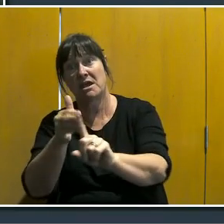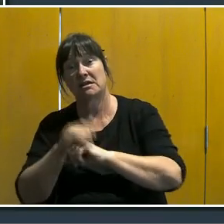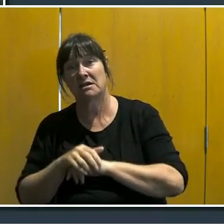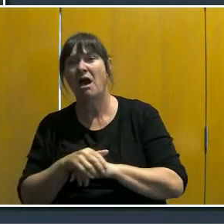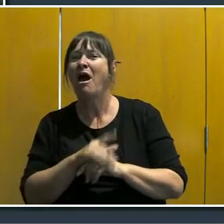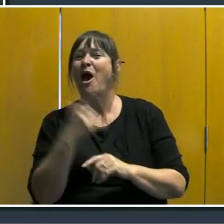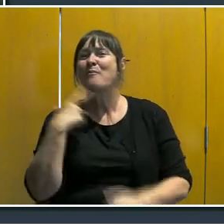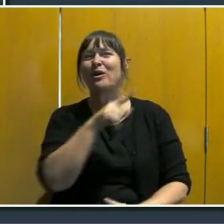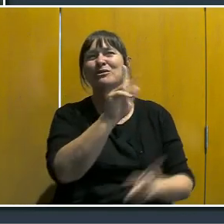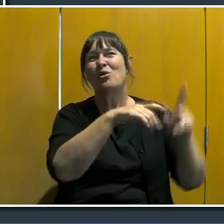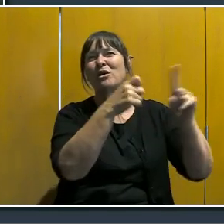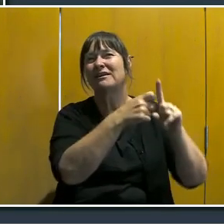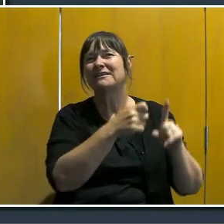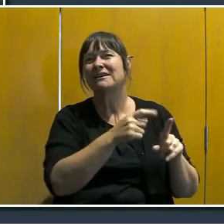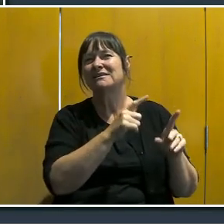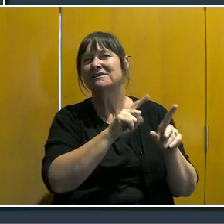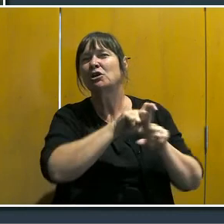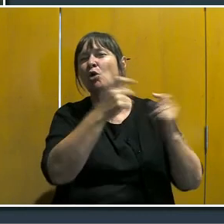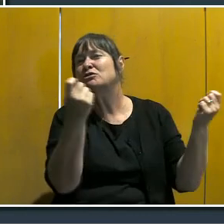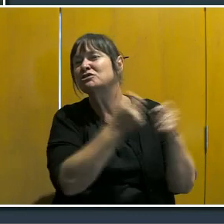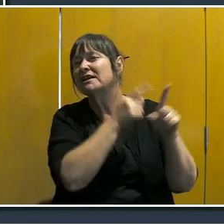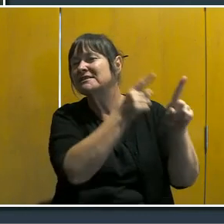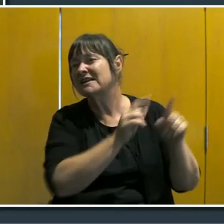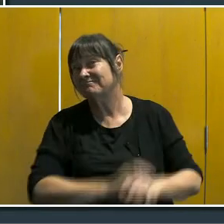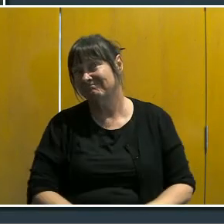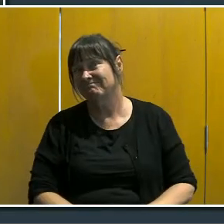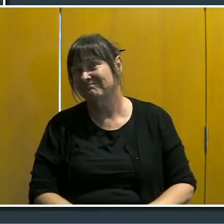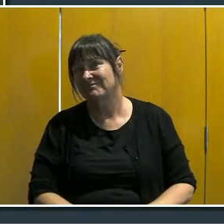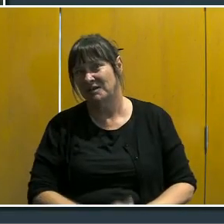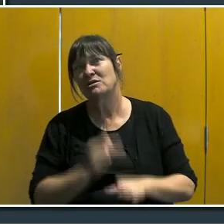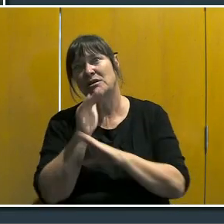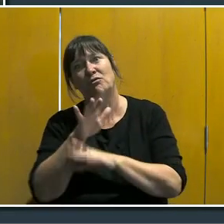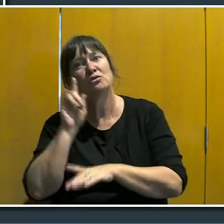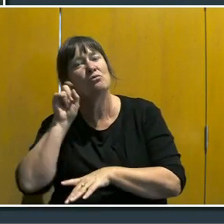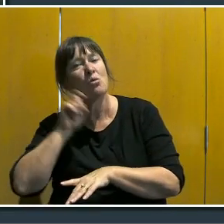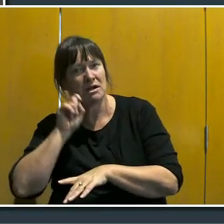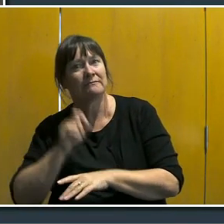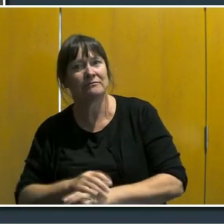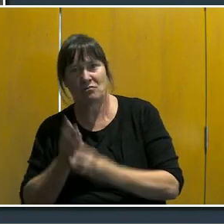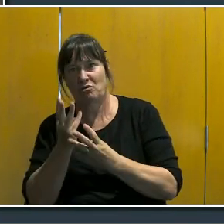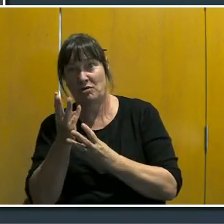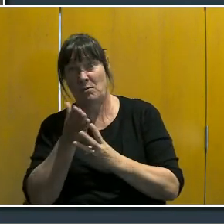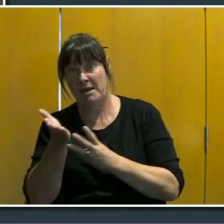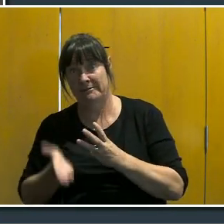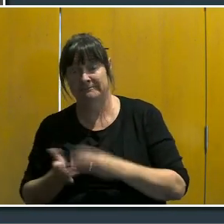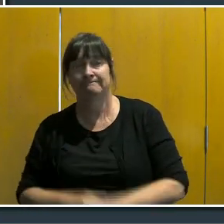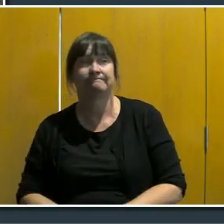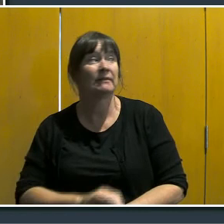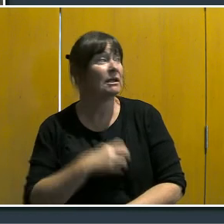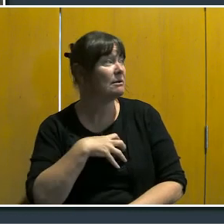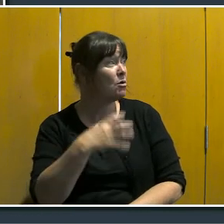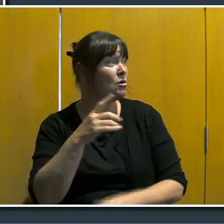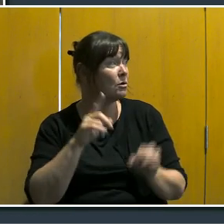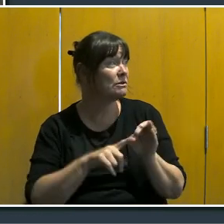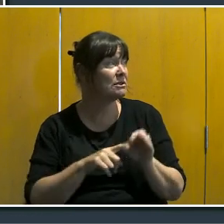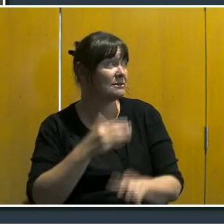from 2 years ago with my friends, really. Mm. Yeah. Great, thank you. Do we have any further questions? No. Thank